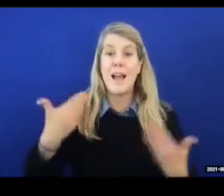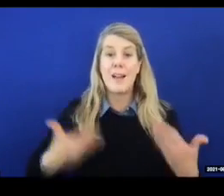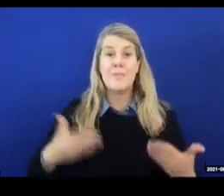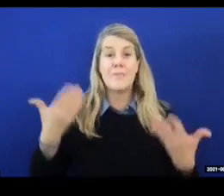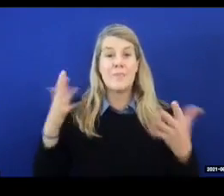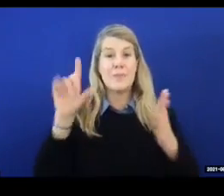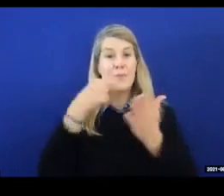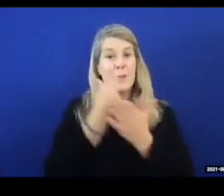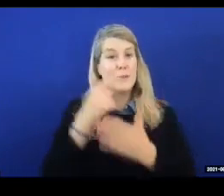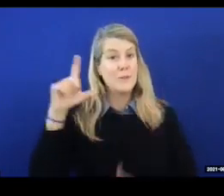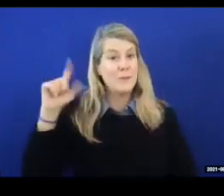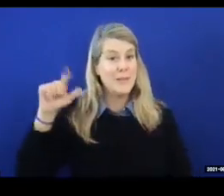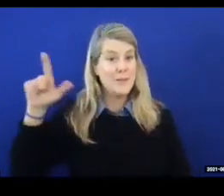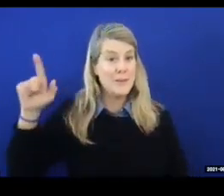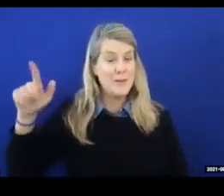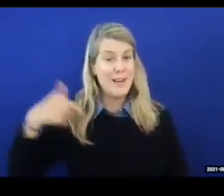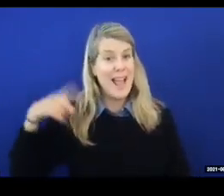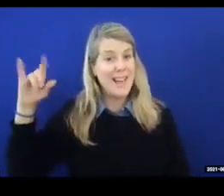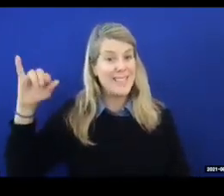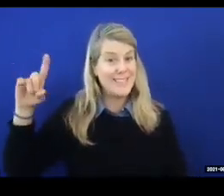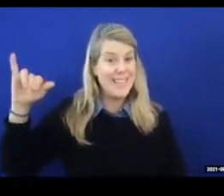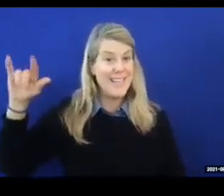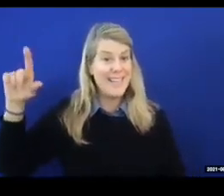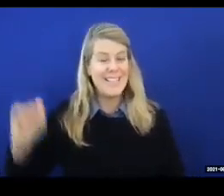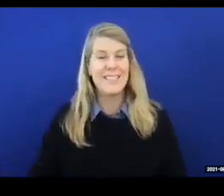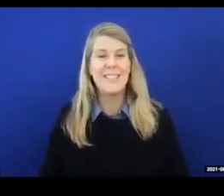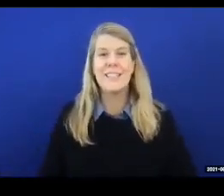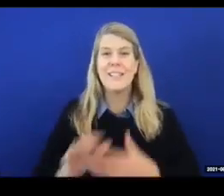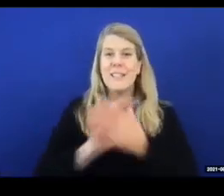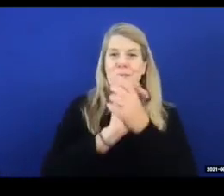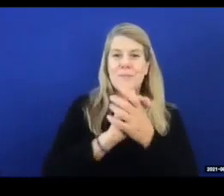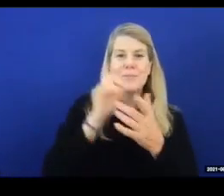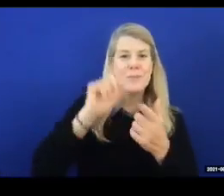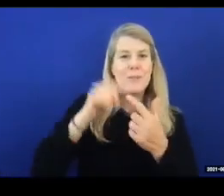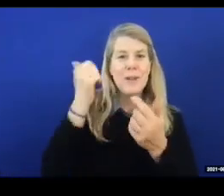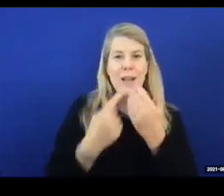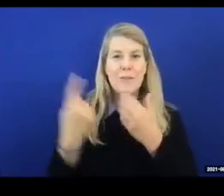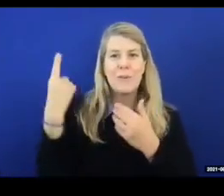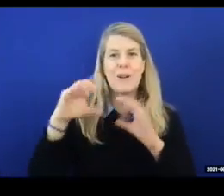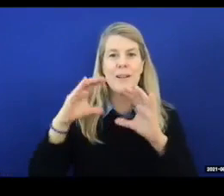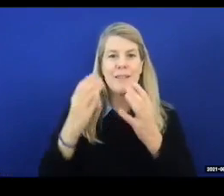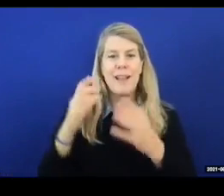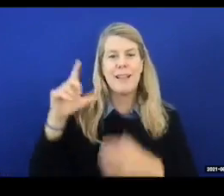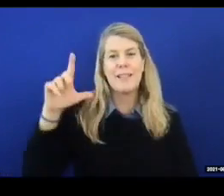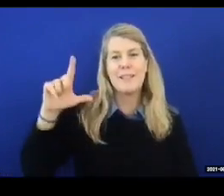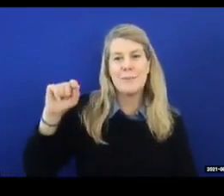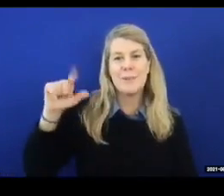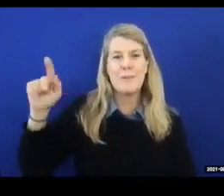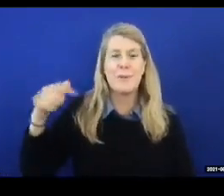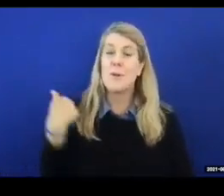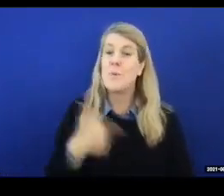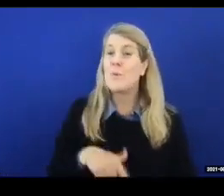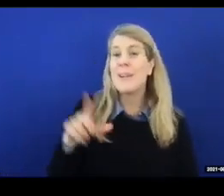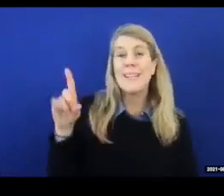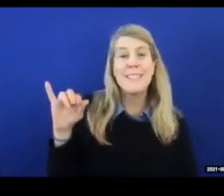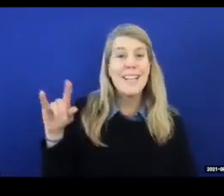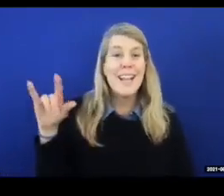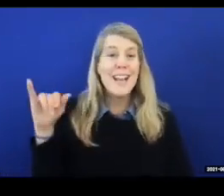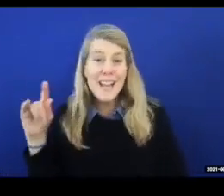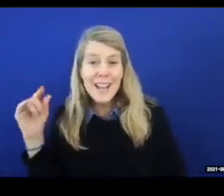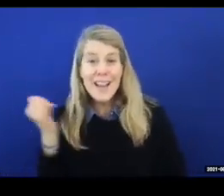I am a graduate of 2021. Did it! Ah! Congratulations to everyone in class of 2021. We did it,